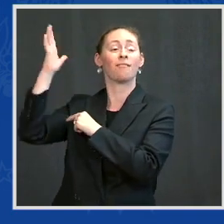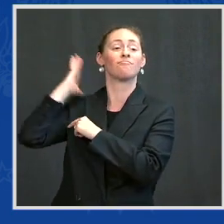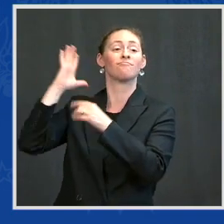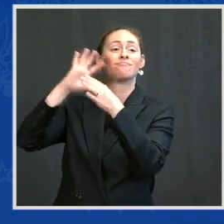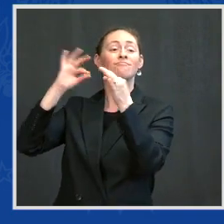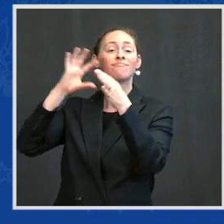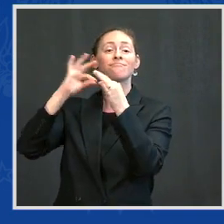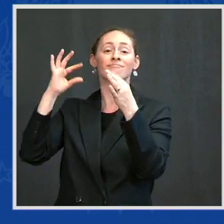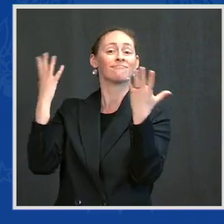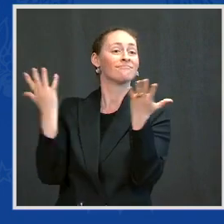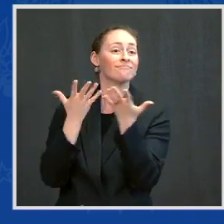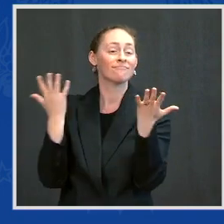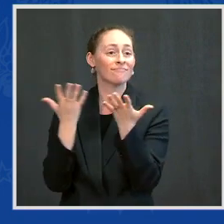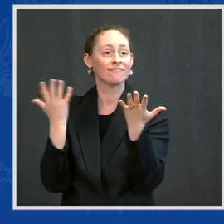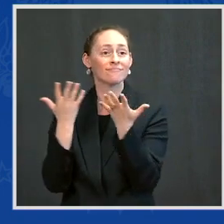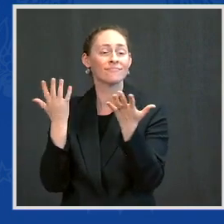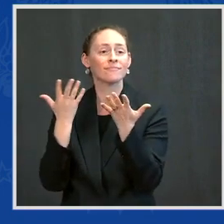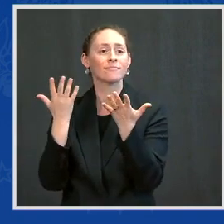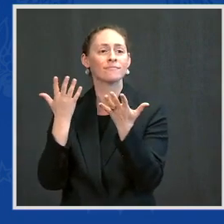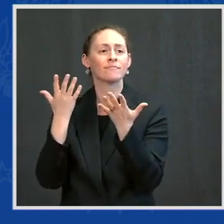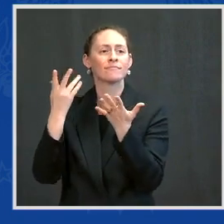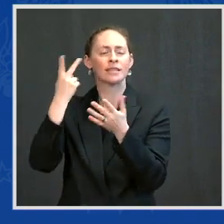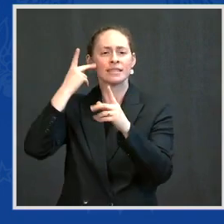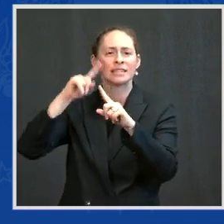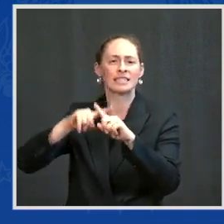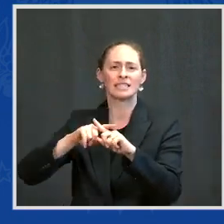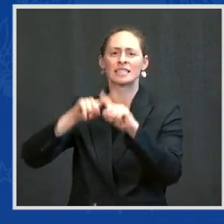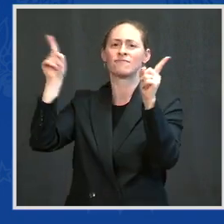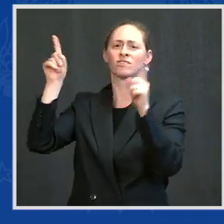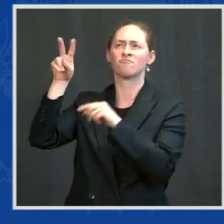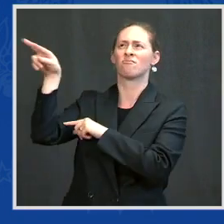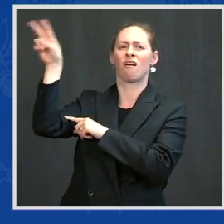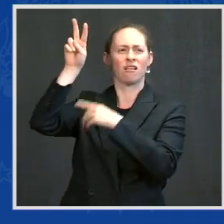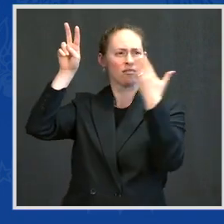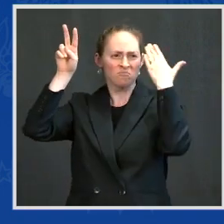are. What do you think that it is? I would ask him again.